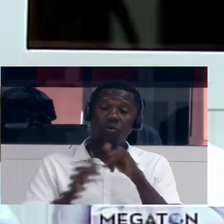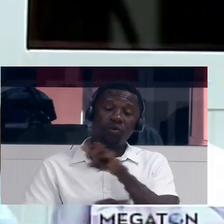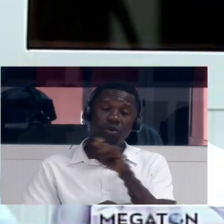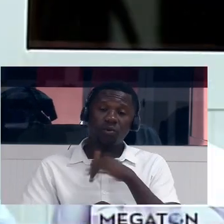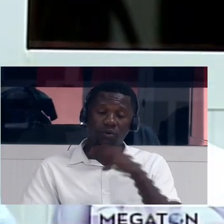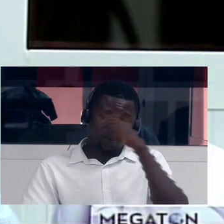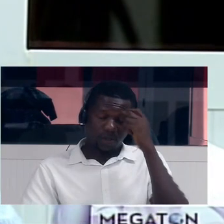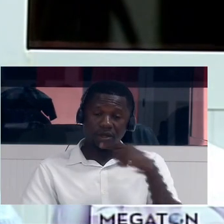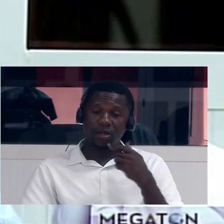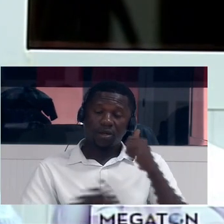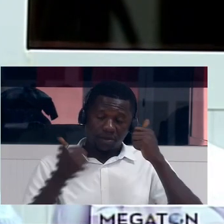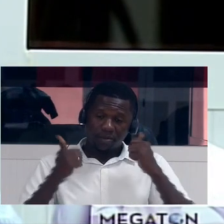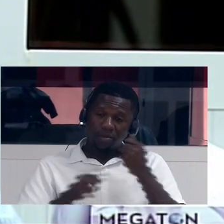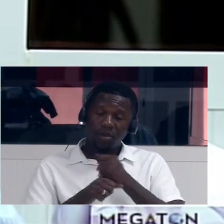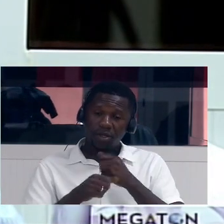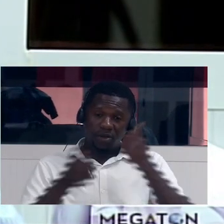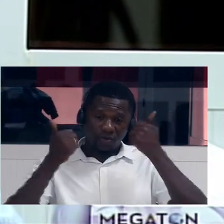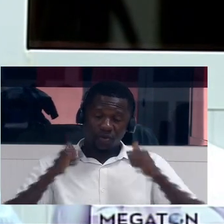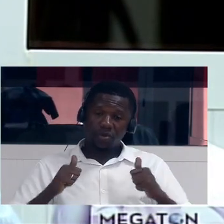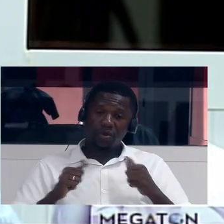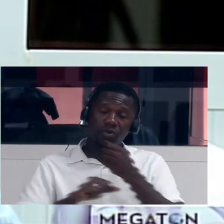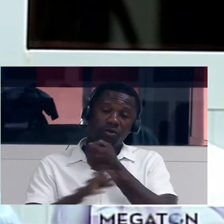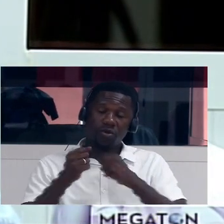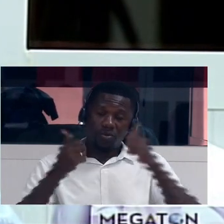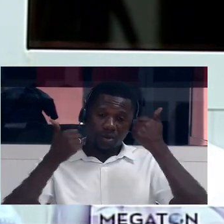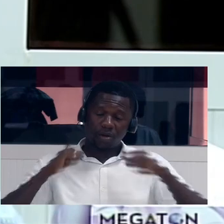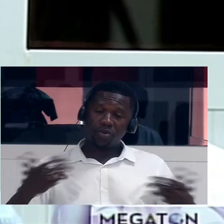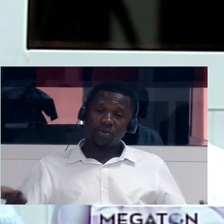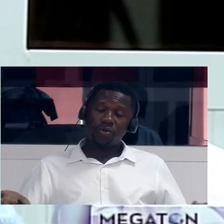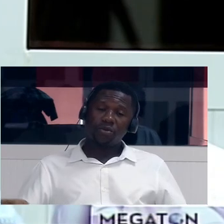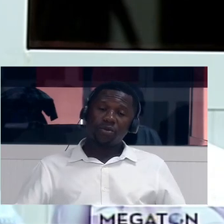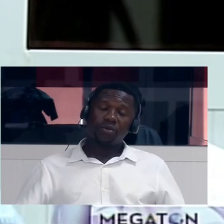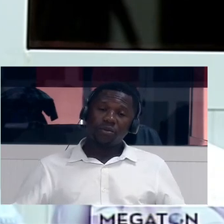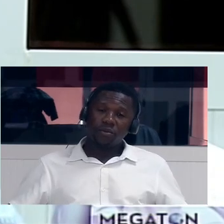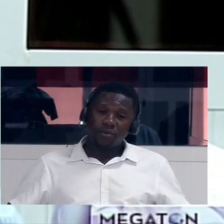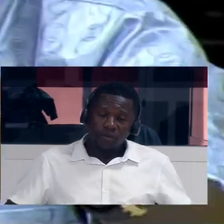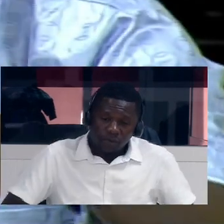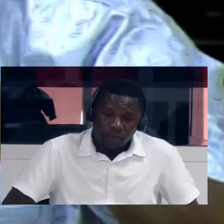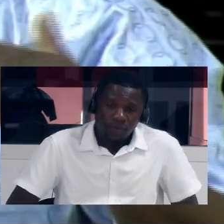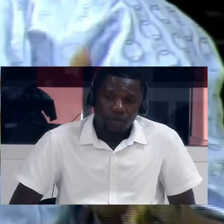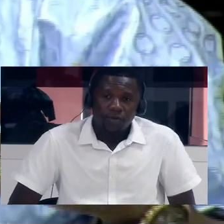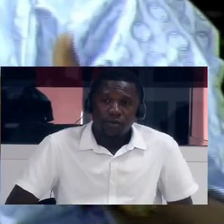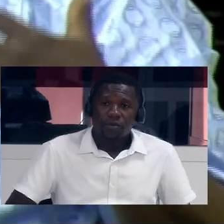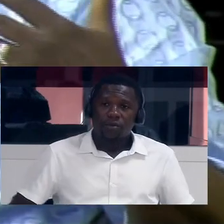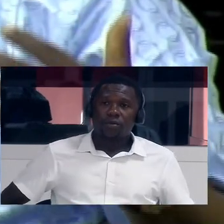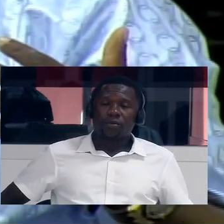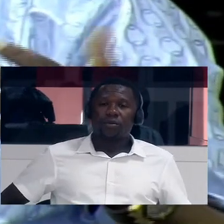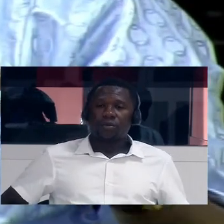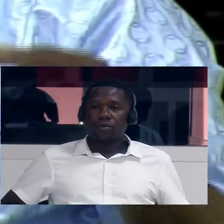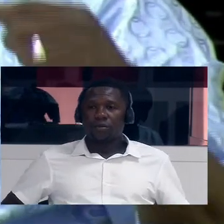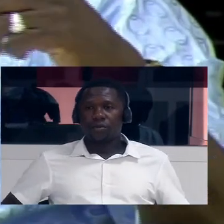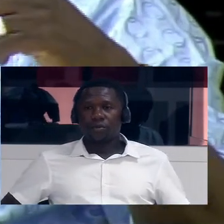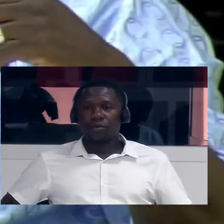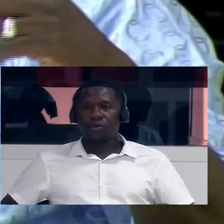caused this situation to happen. It's not for lack of knowledge of what to do. You would explain that later. Because what I am trying to do